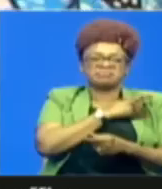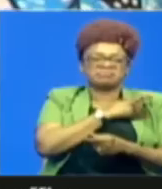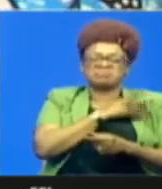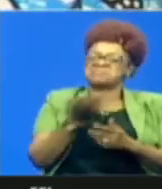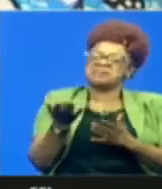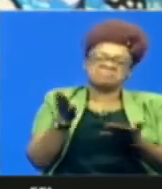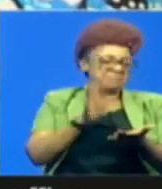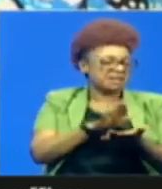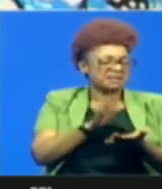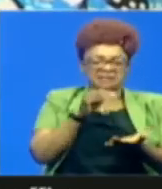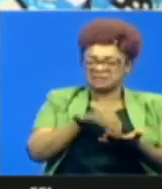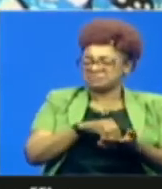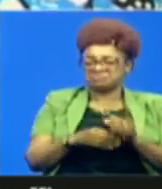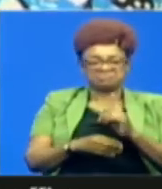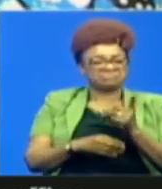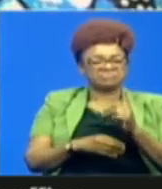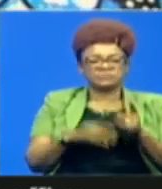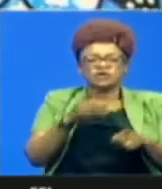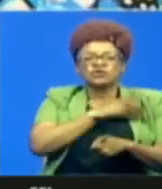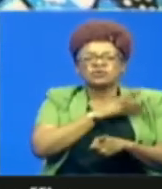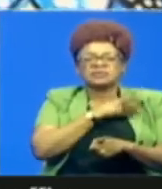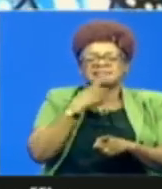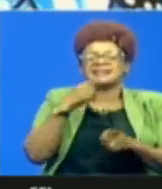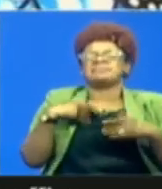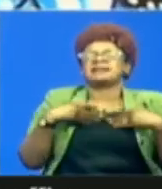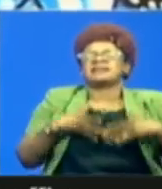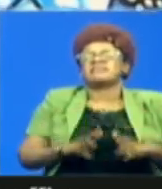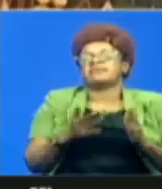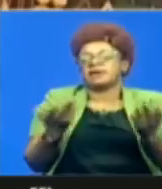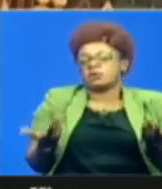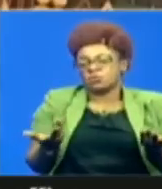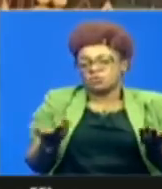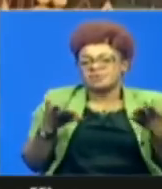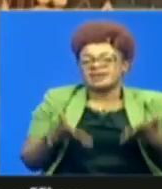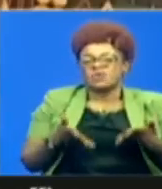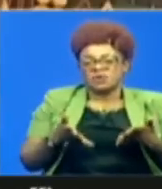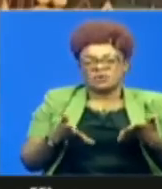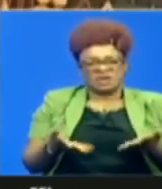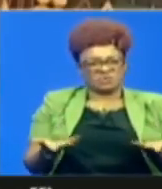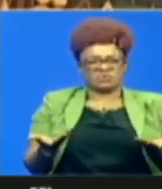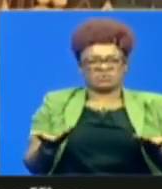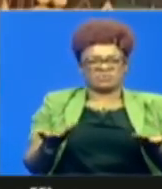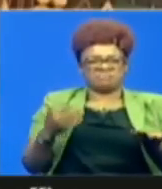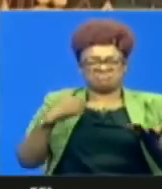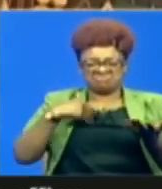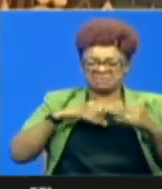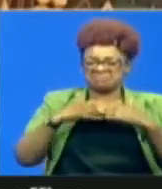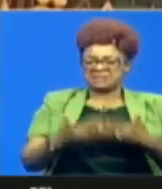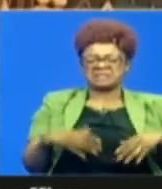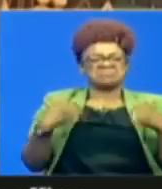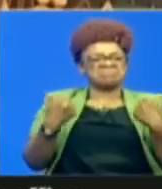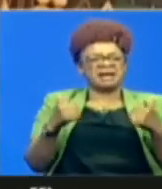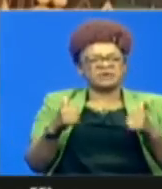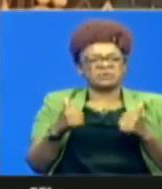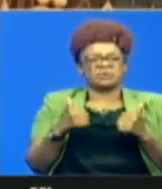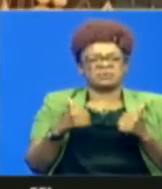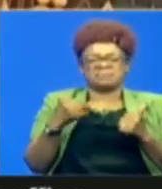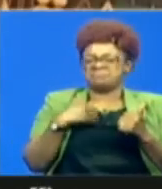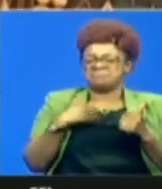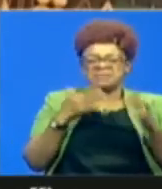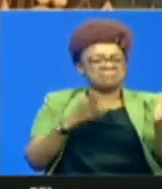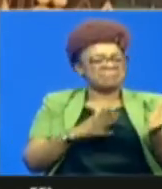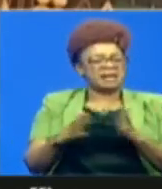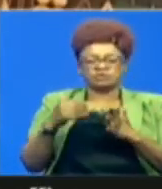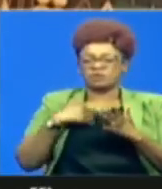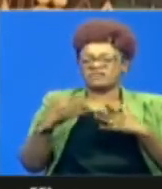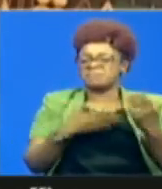doctor again. Because a doctor cannot tell me to give birth now. I'm not even pregnant. I'm not even looking to get a baby right